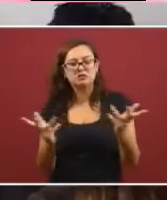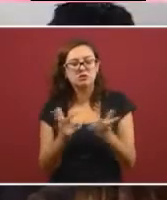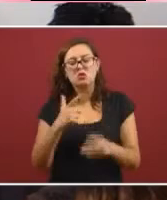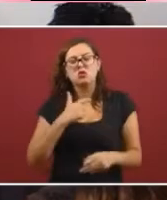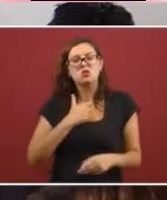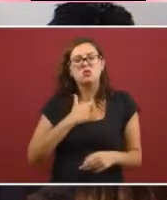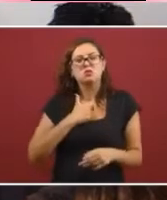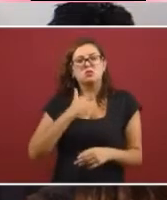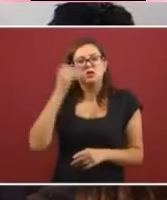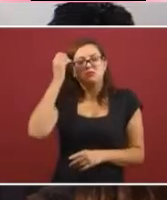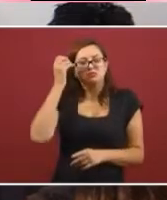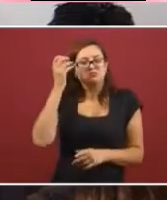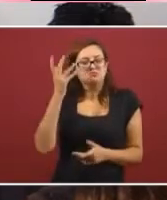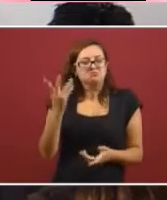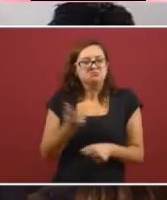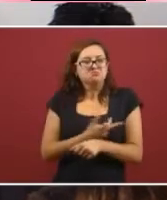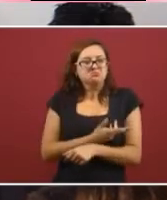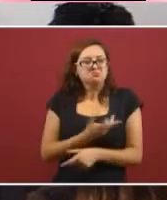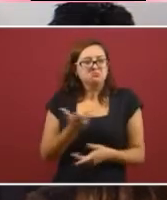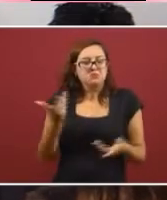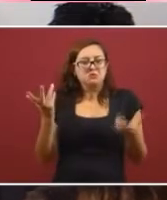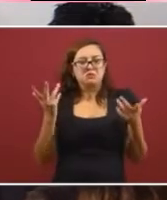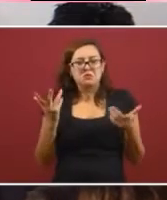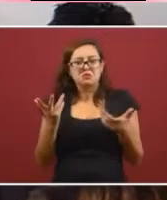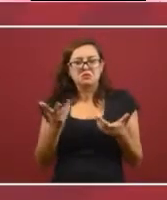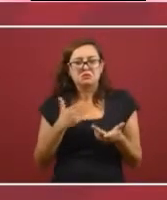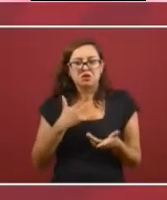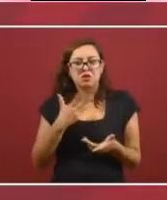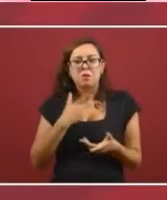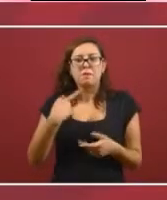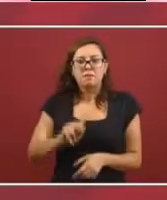it, the questioning.